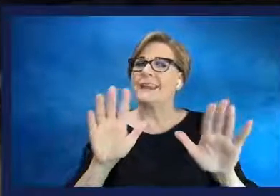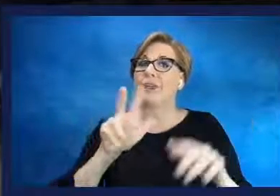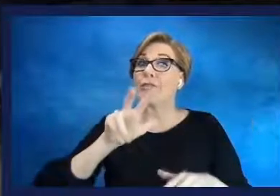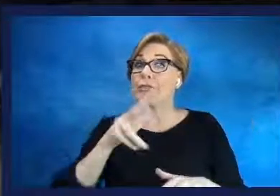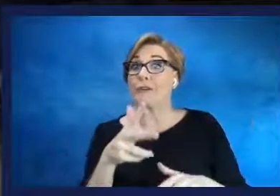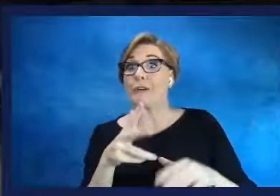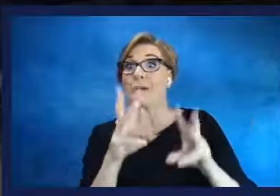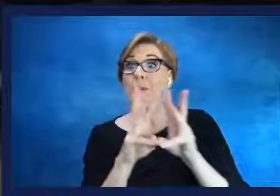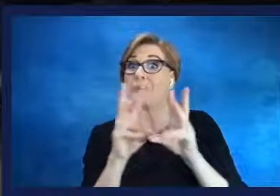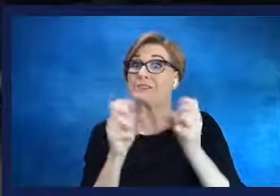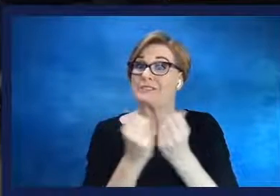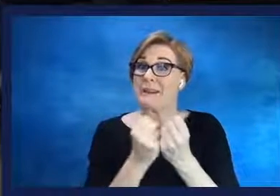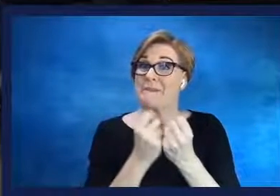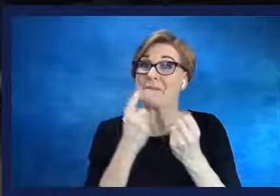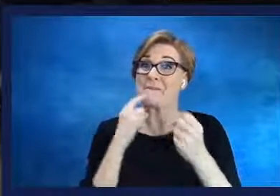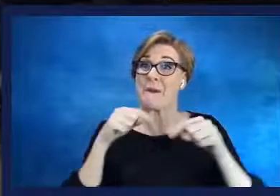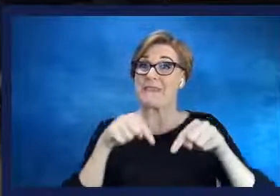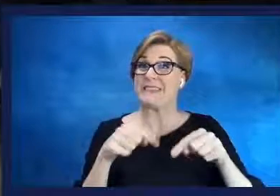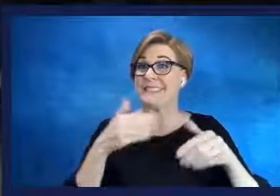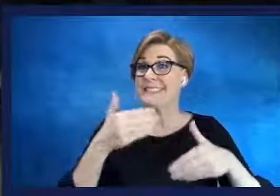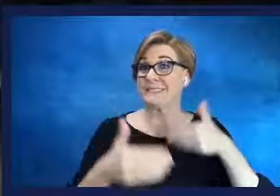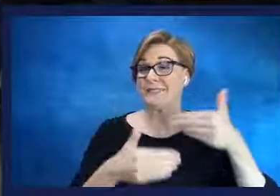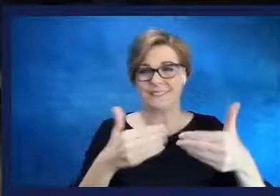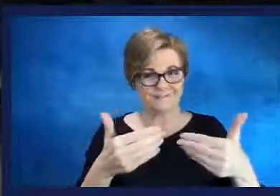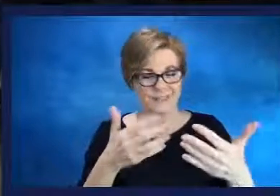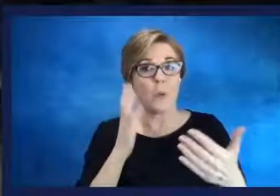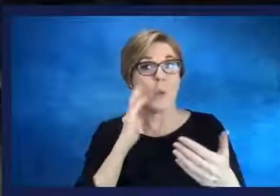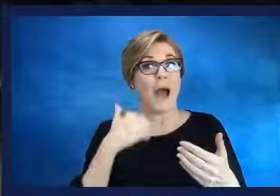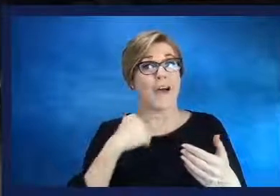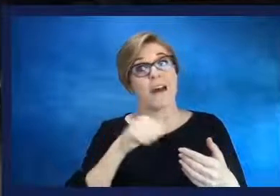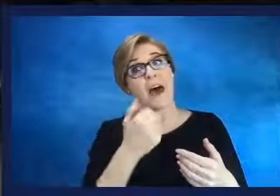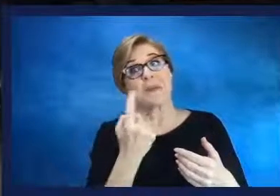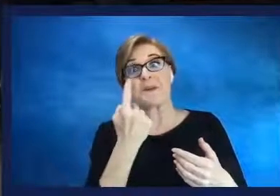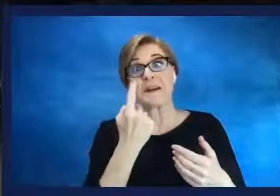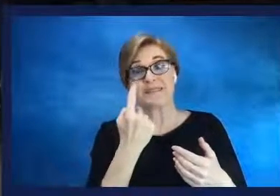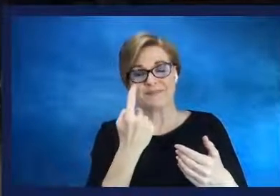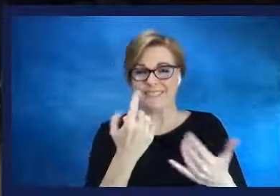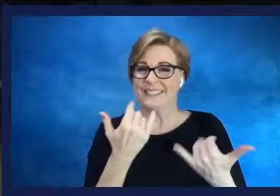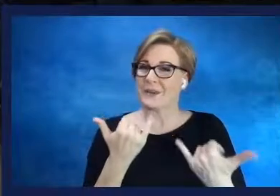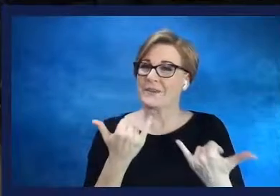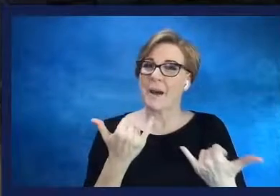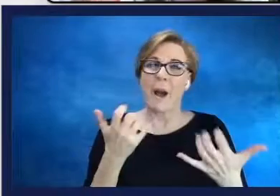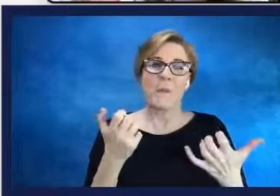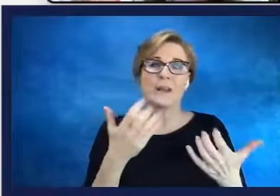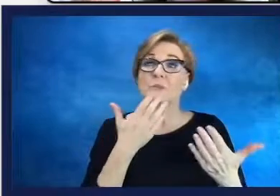this year. For Scott Jarrett and Ray Valenzuela, I'm Matt Roberts, and we'll kick it back to Betty.